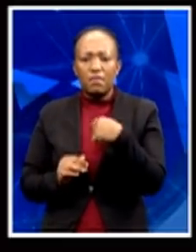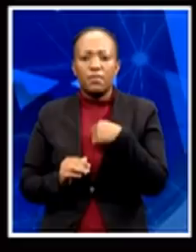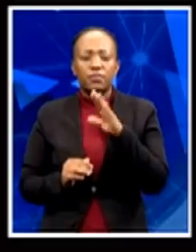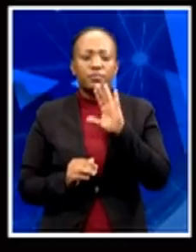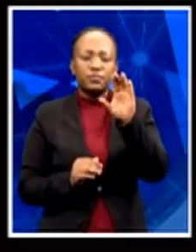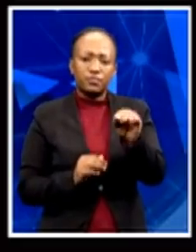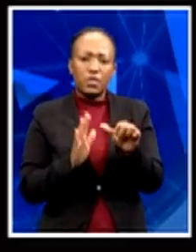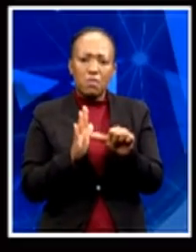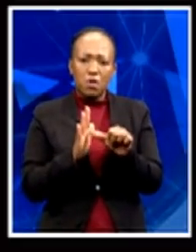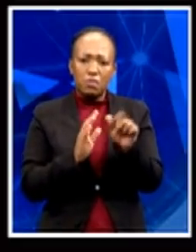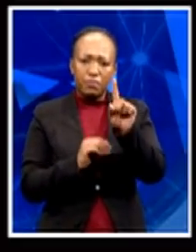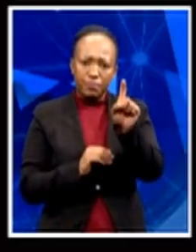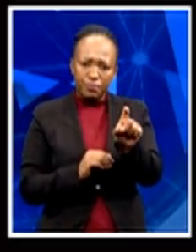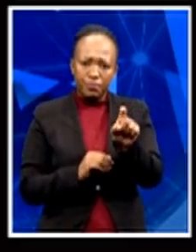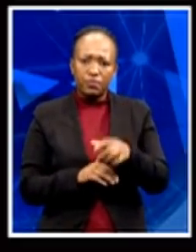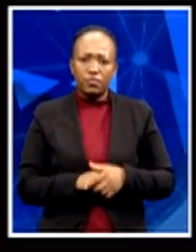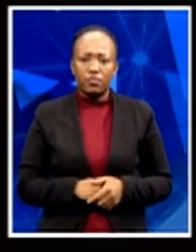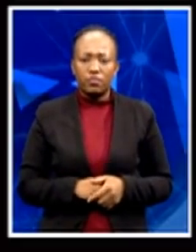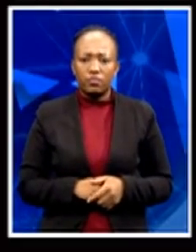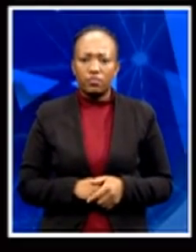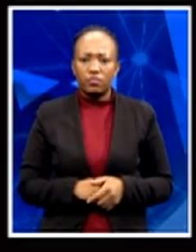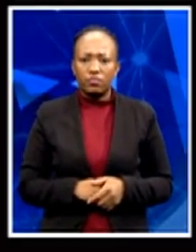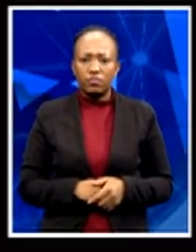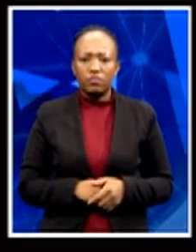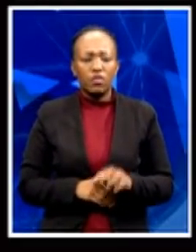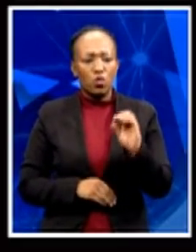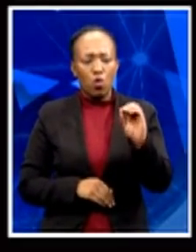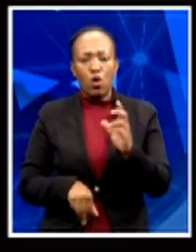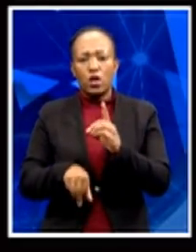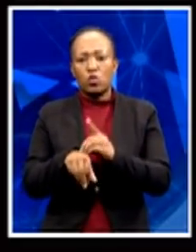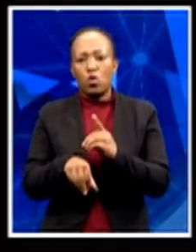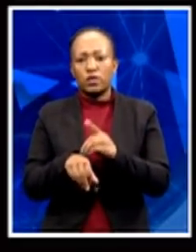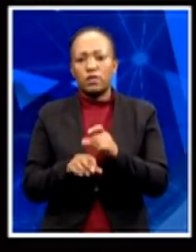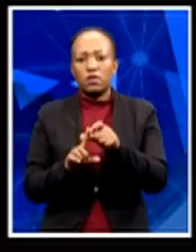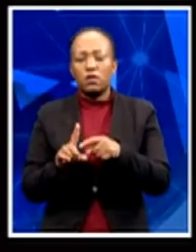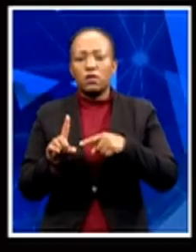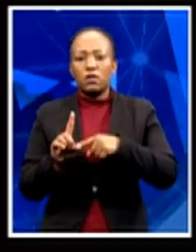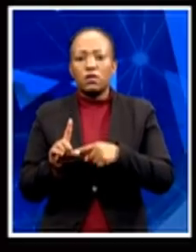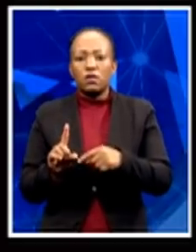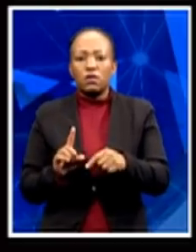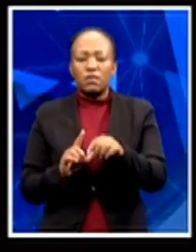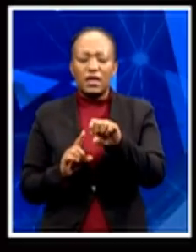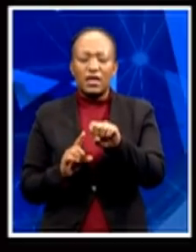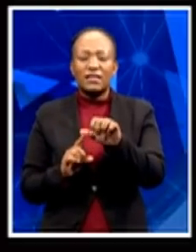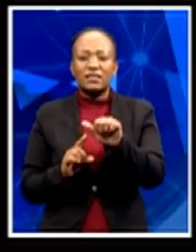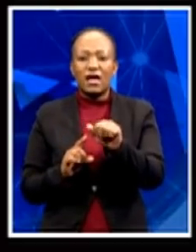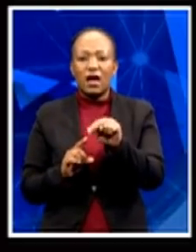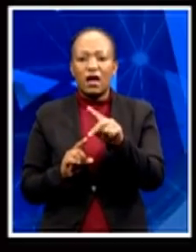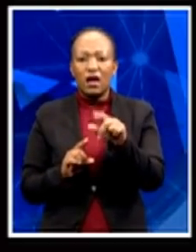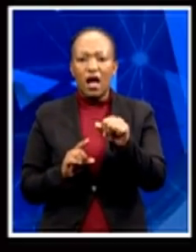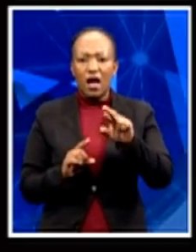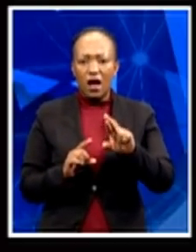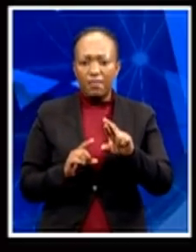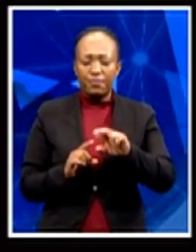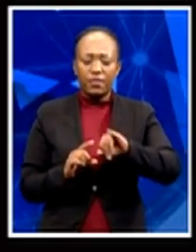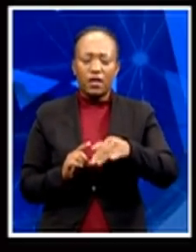a doctor in South Africa by the name of Dr. Sankara Chetty. Have you met him? Now, I know you have just come on board and I think you've